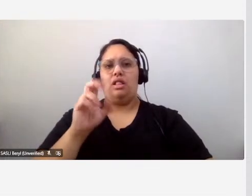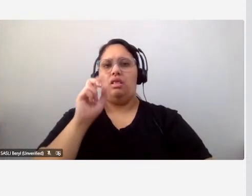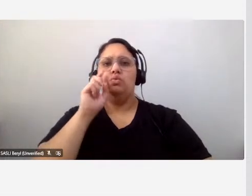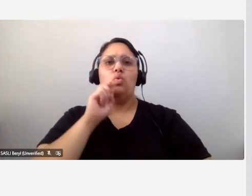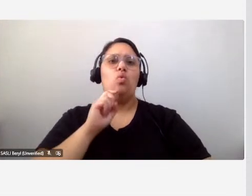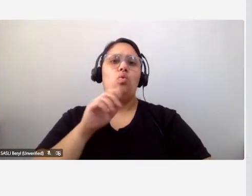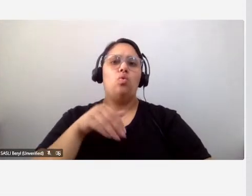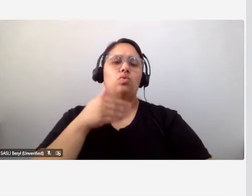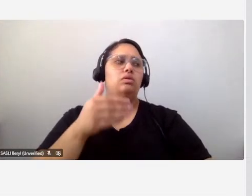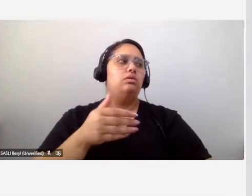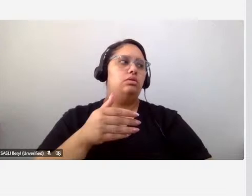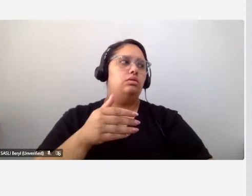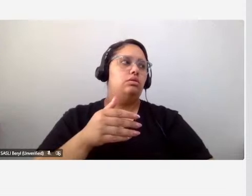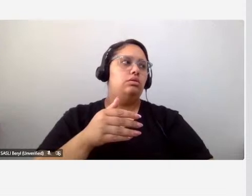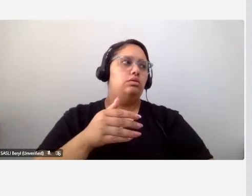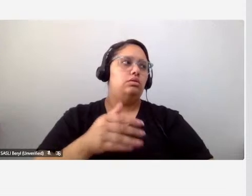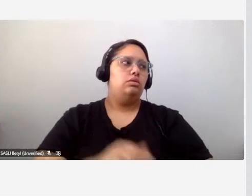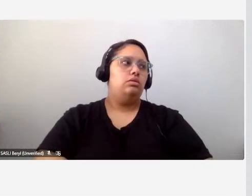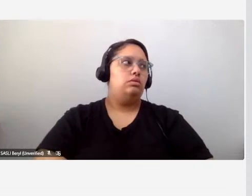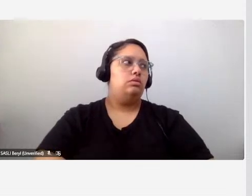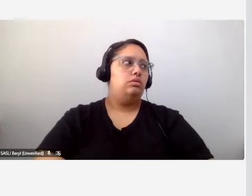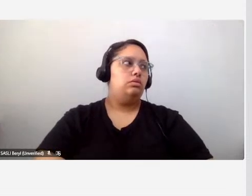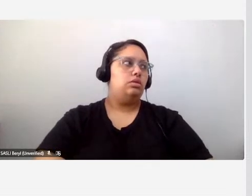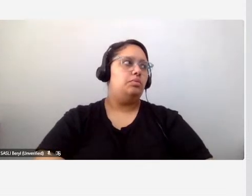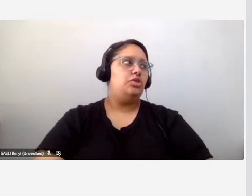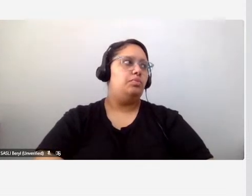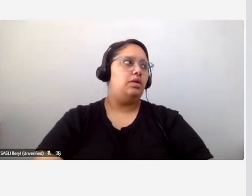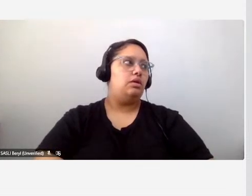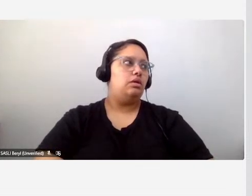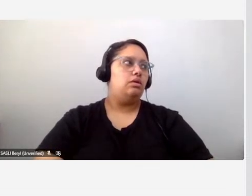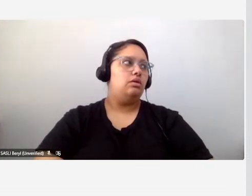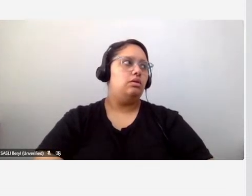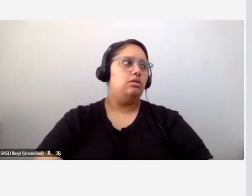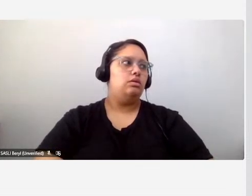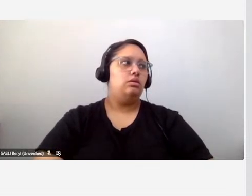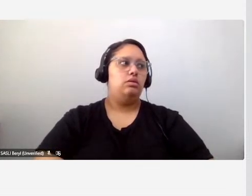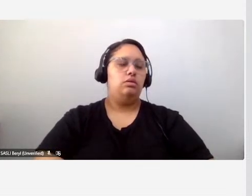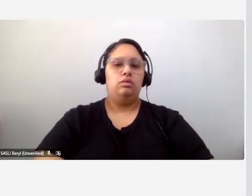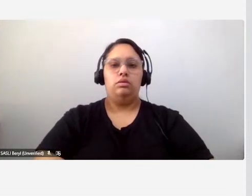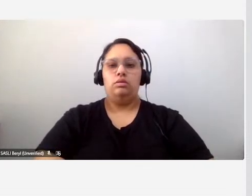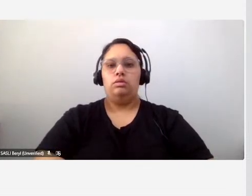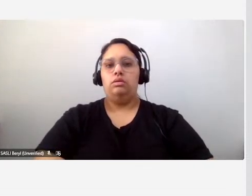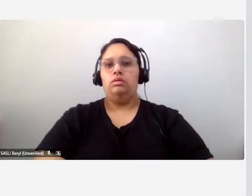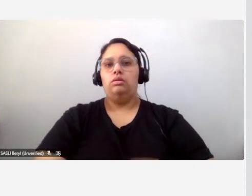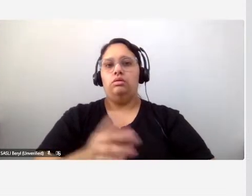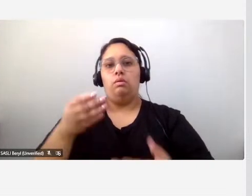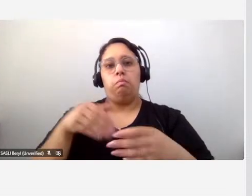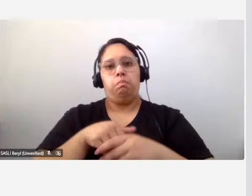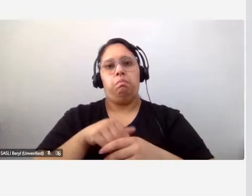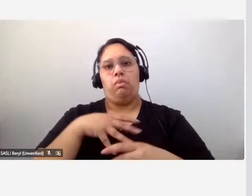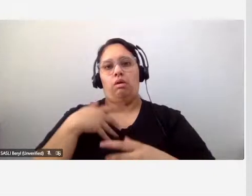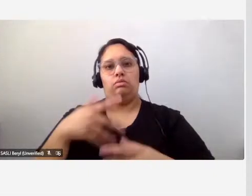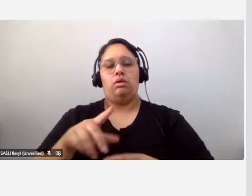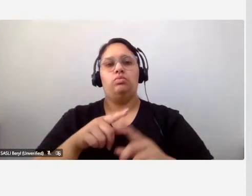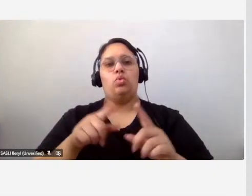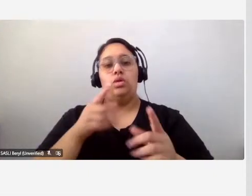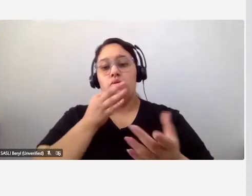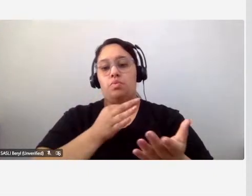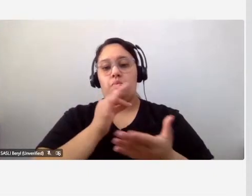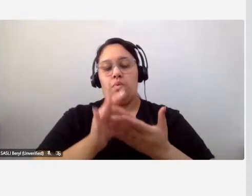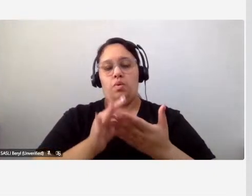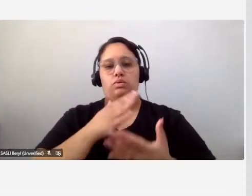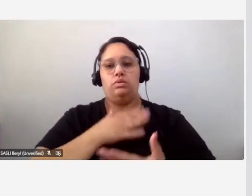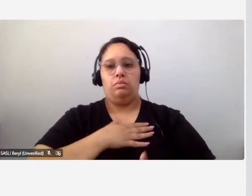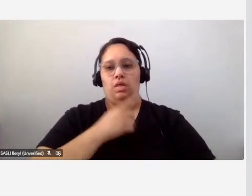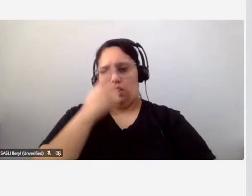I can't remember. Dr. Comm, he's been around, I'm sure you know, he's very long time. And he made a proposal that I